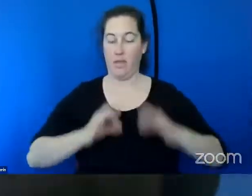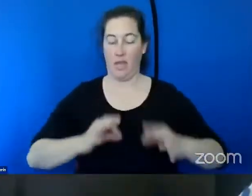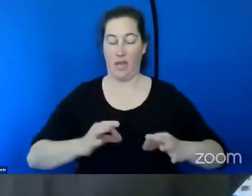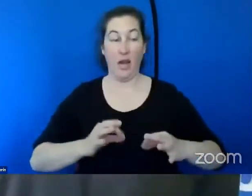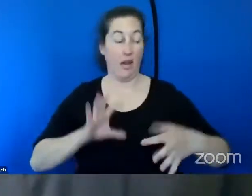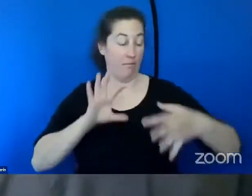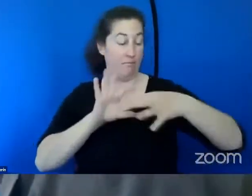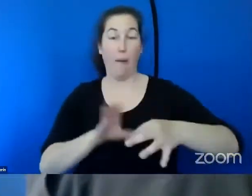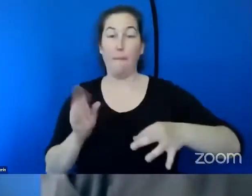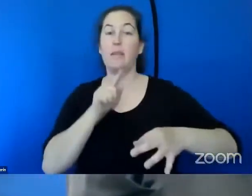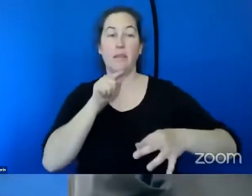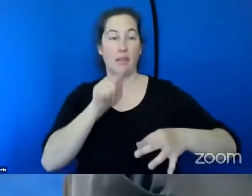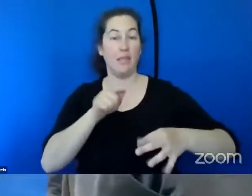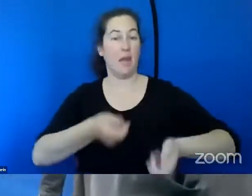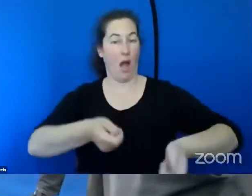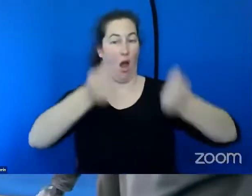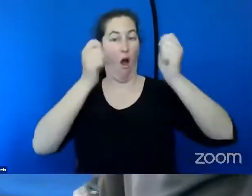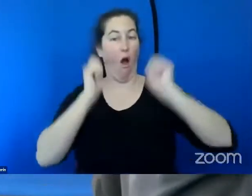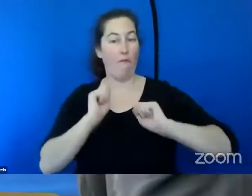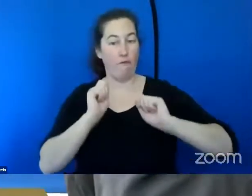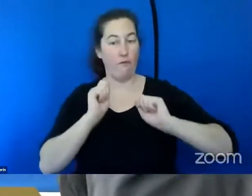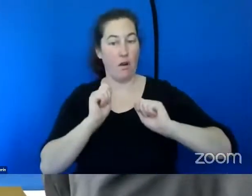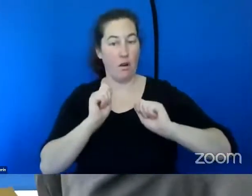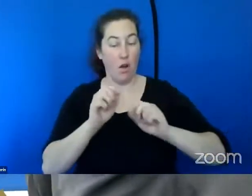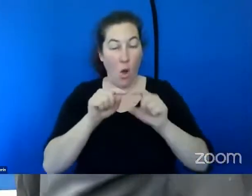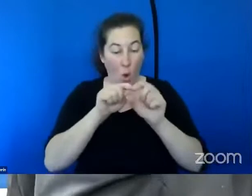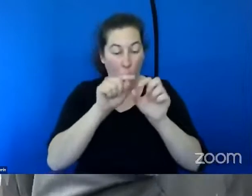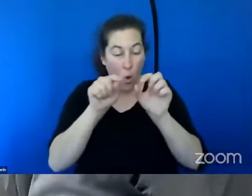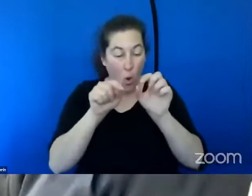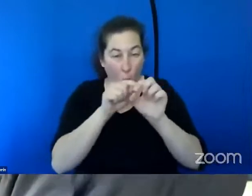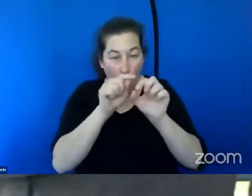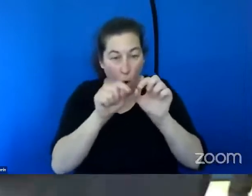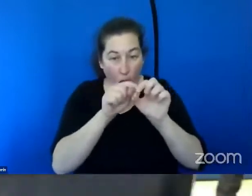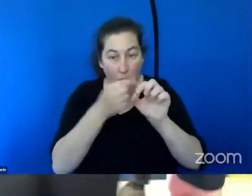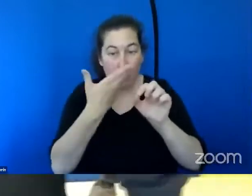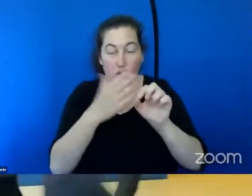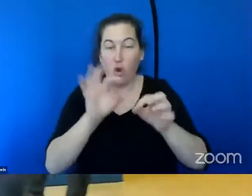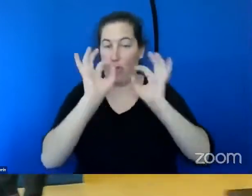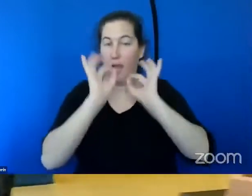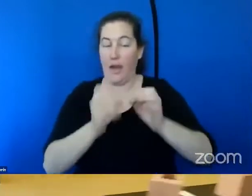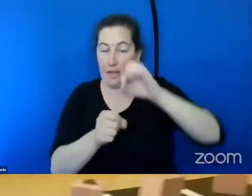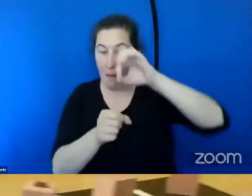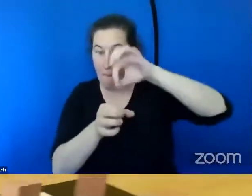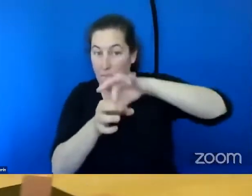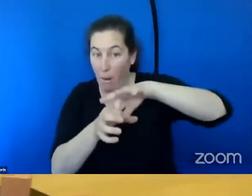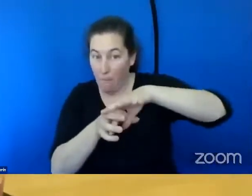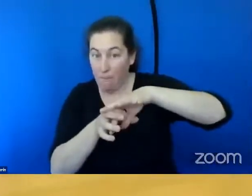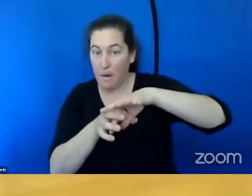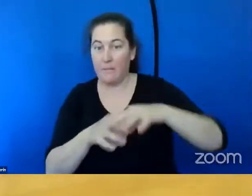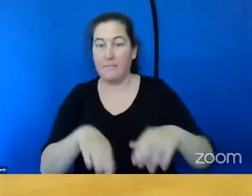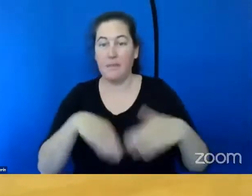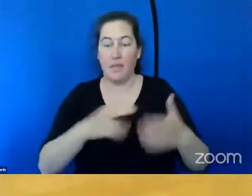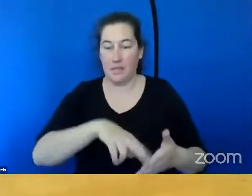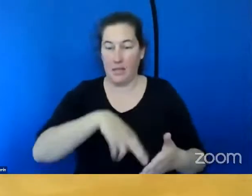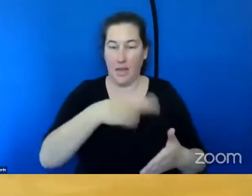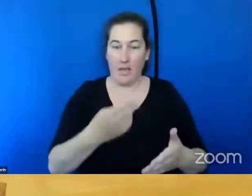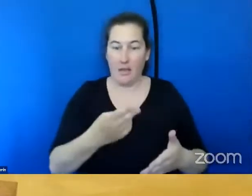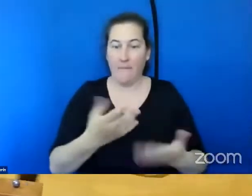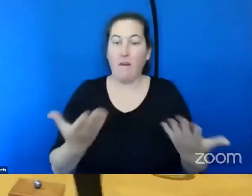Roland. Yes, but it took Yaya 50 seconds, so he's a bit in front here. He has still some time to solve the other